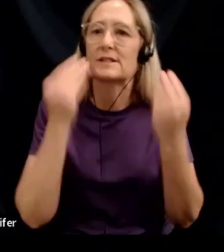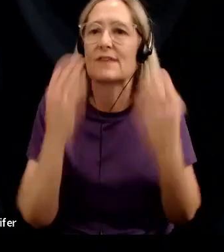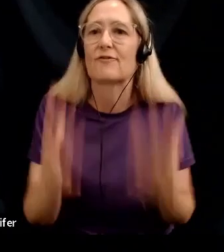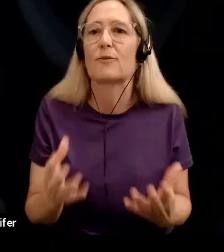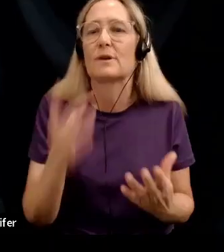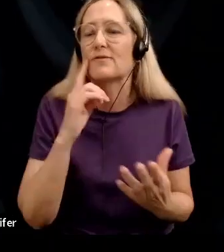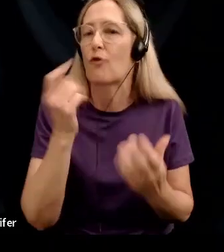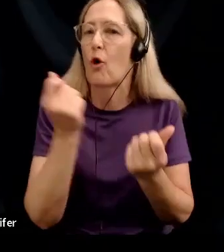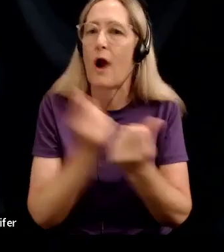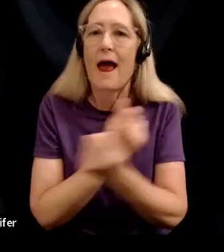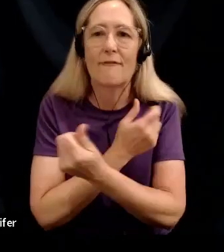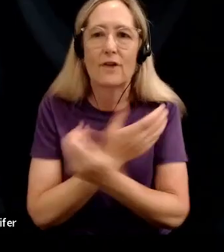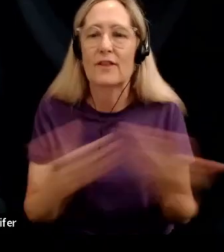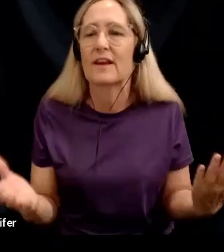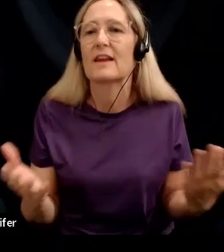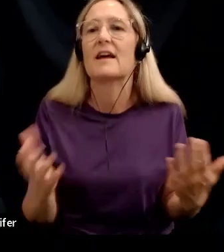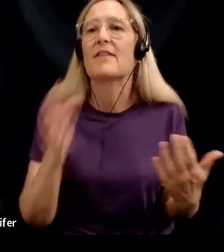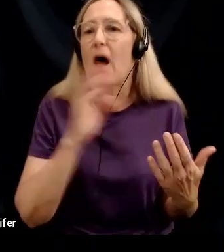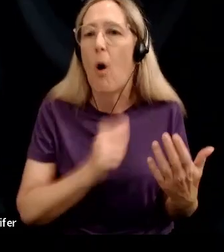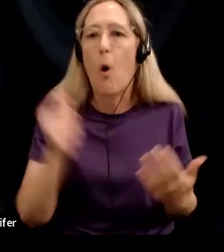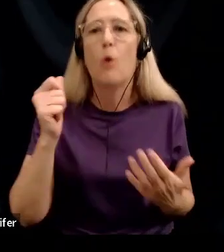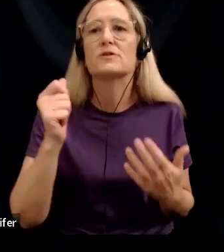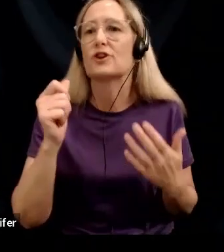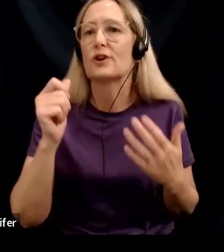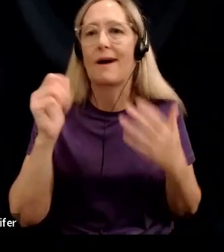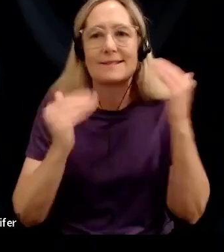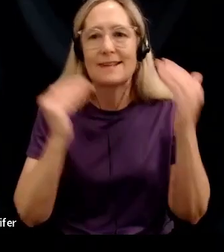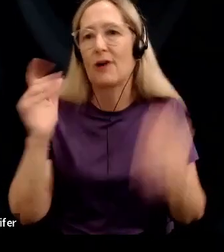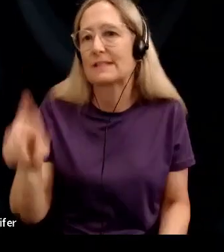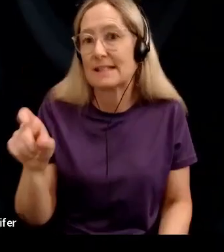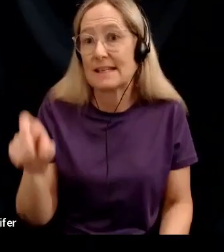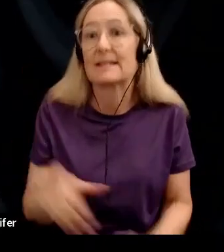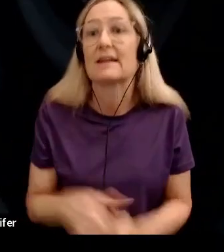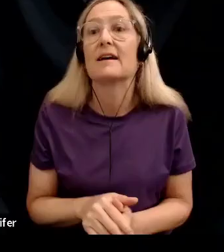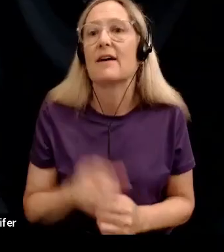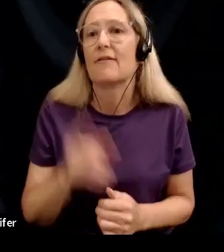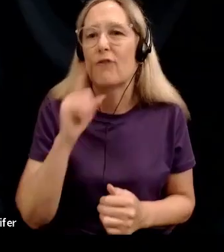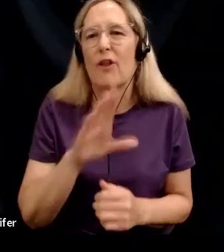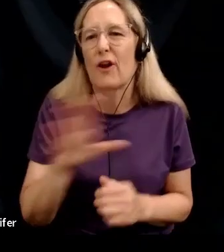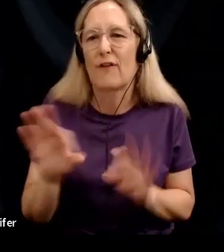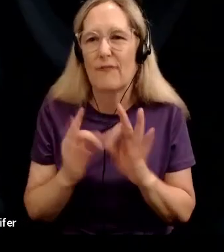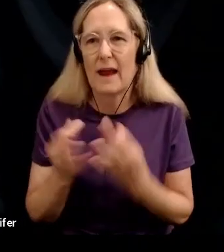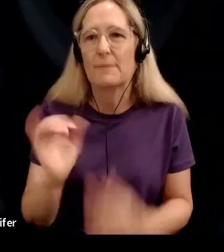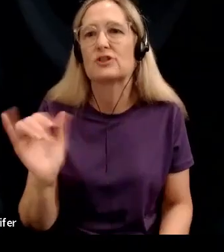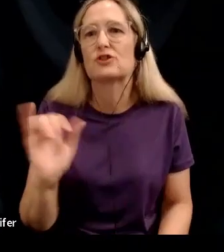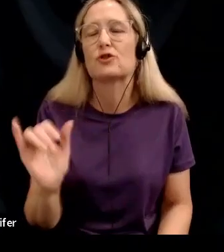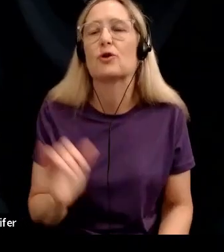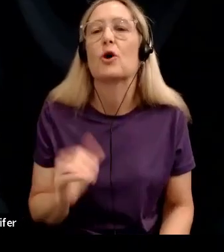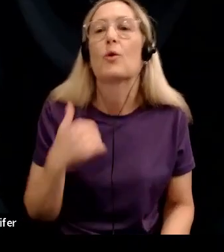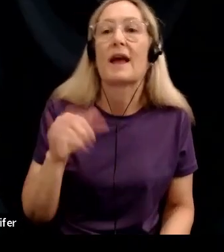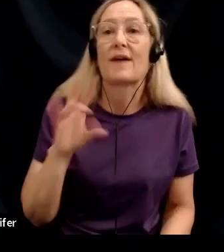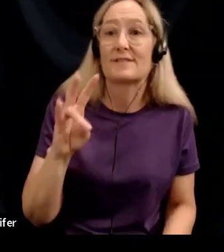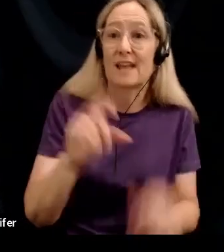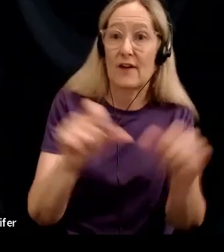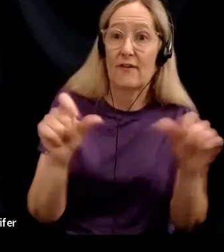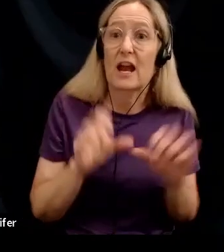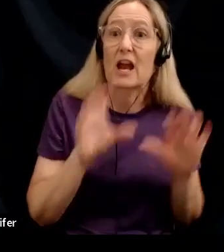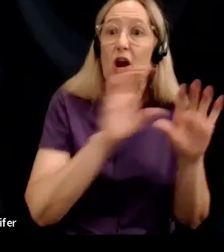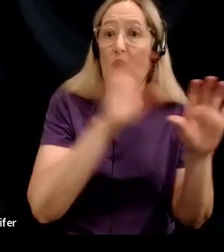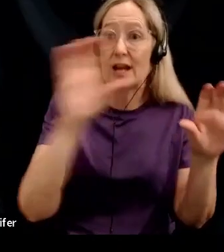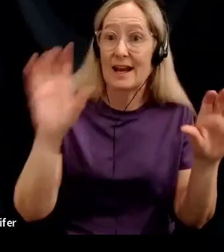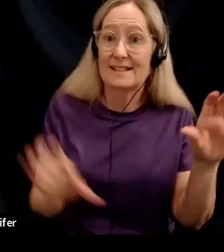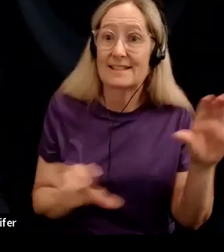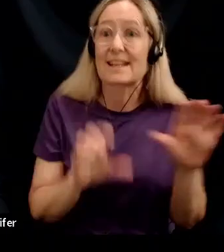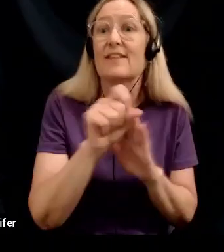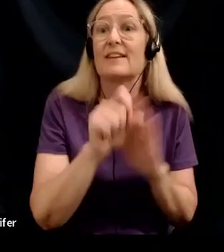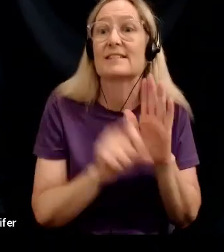just about everything that older adults and their families could need. Minnesota has 7 area agencies on aging across the state